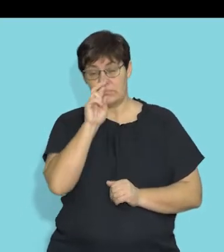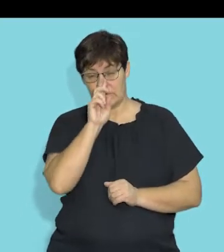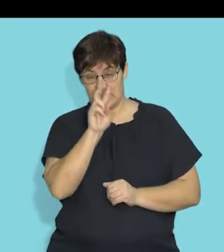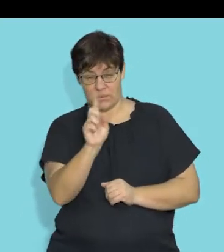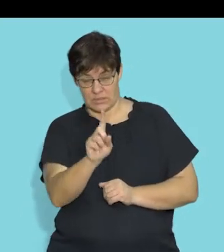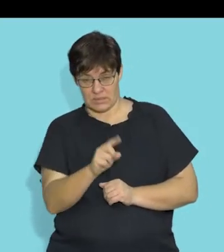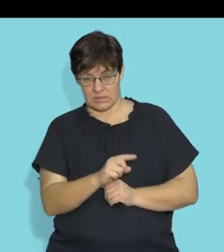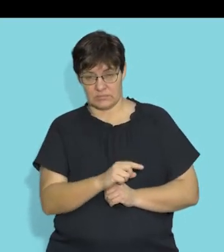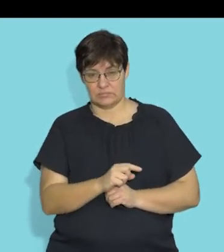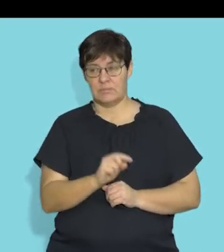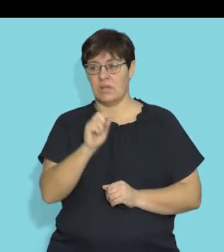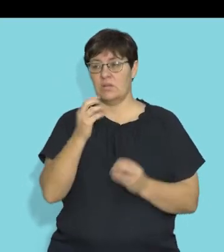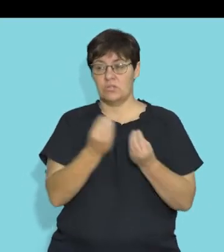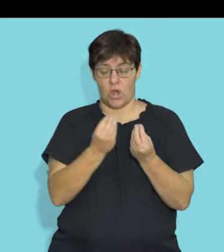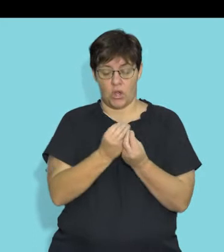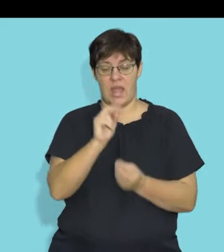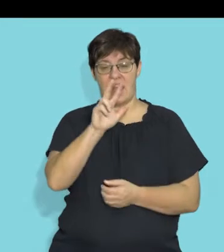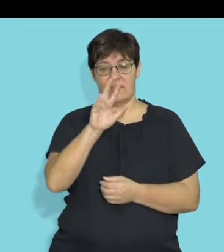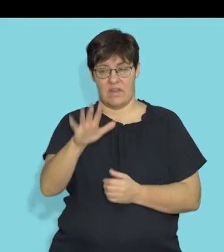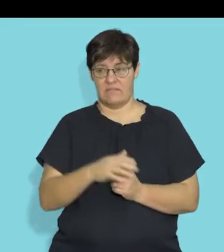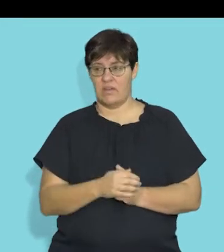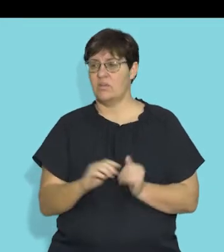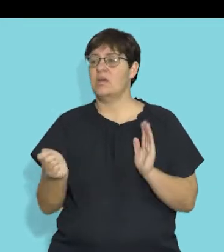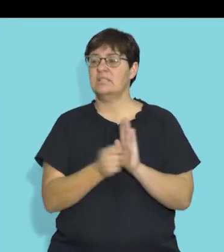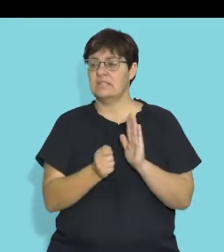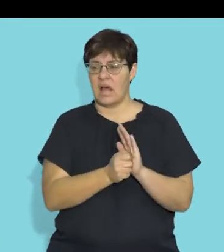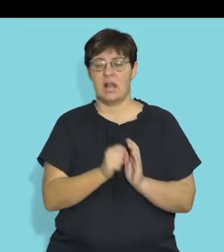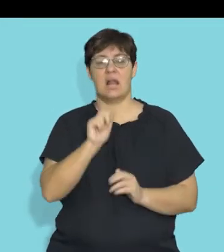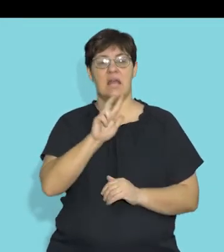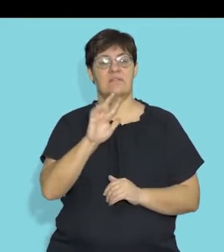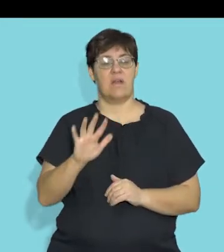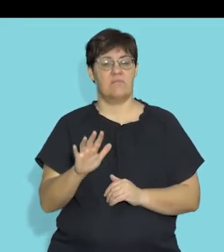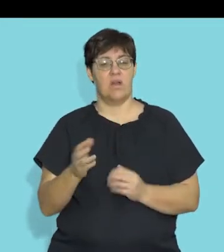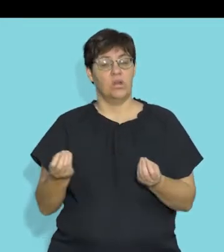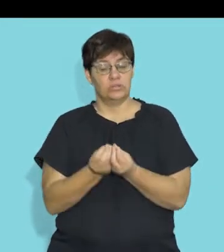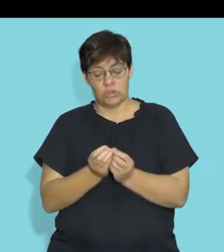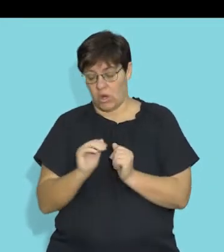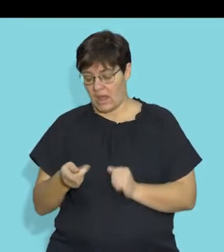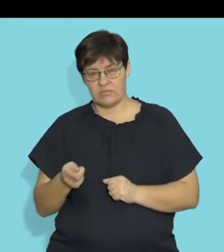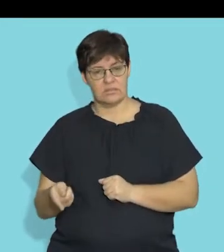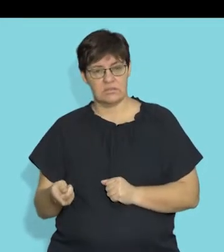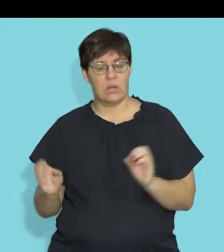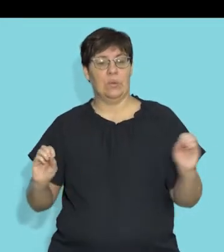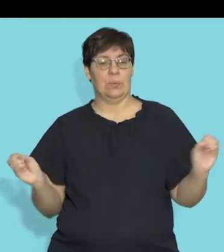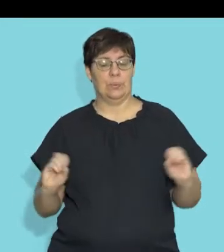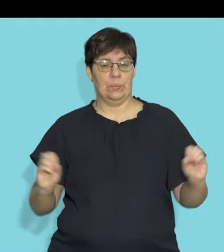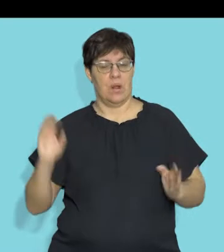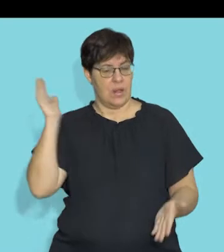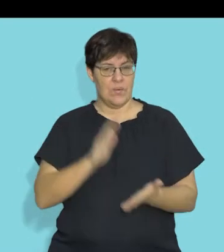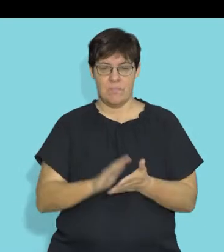of 85 and you sold 85. You've got no stock on hand at the end of the year.